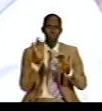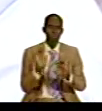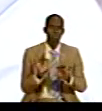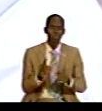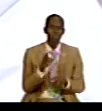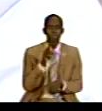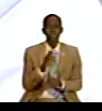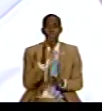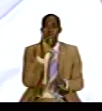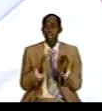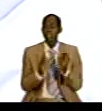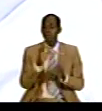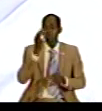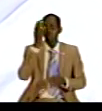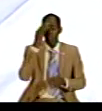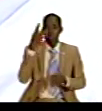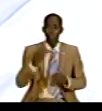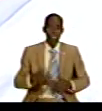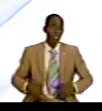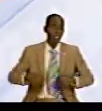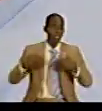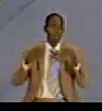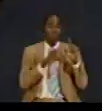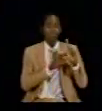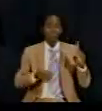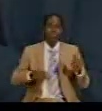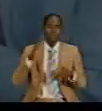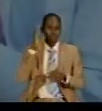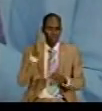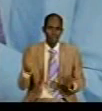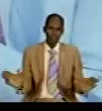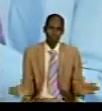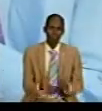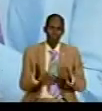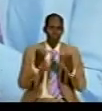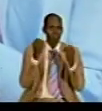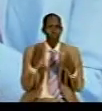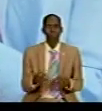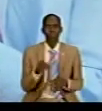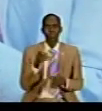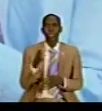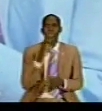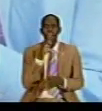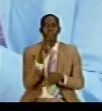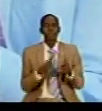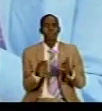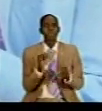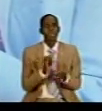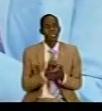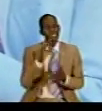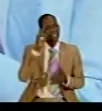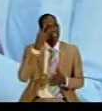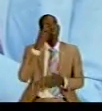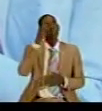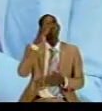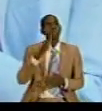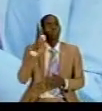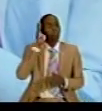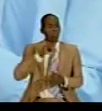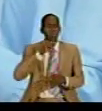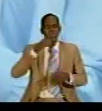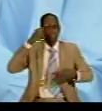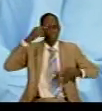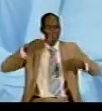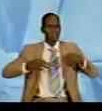the terror of the Lord, you'll persuade men. There are people that think that God will not judge anyone.